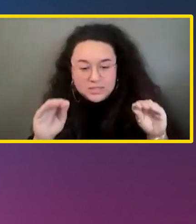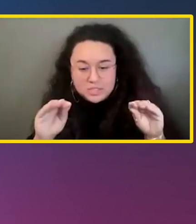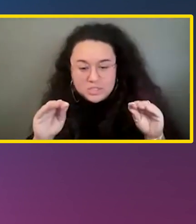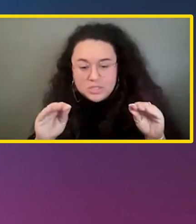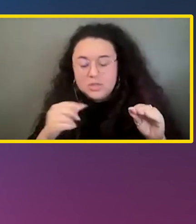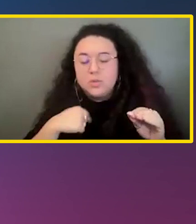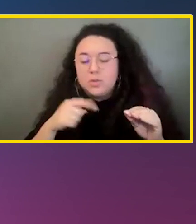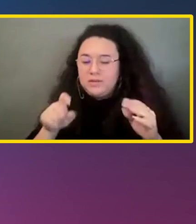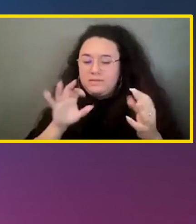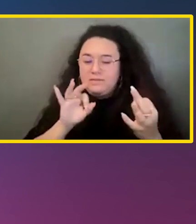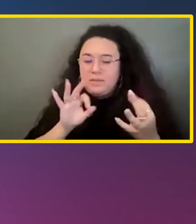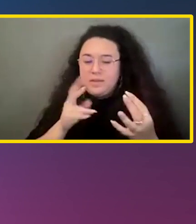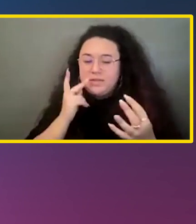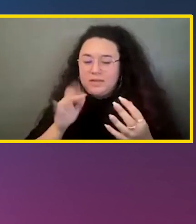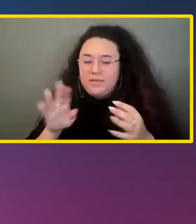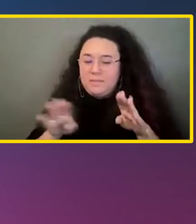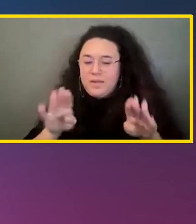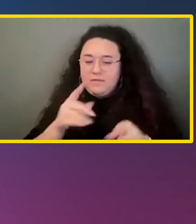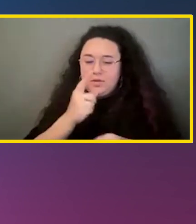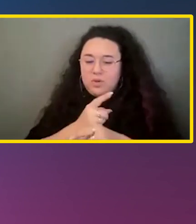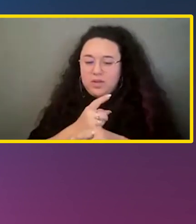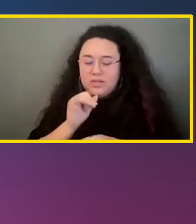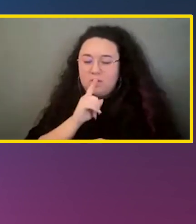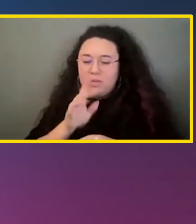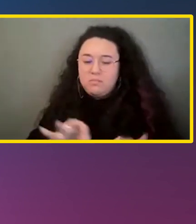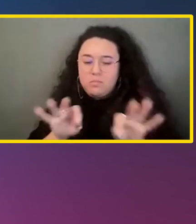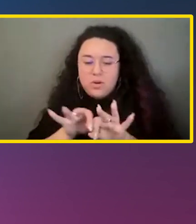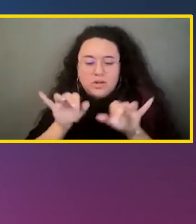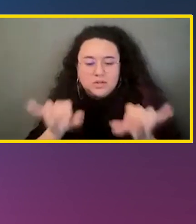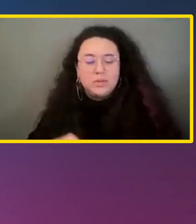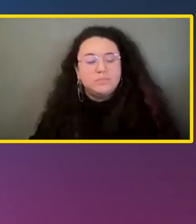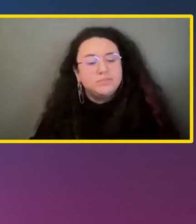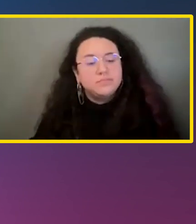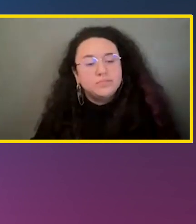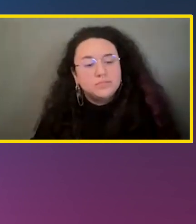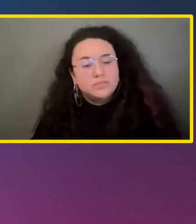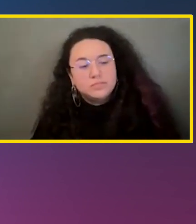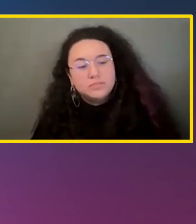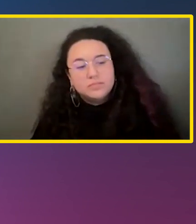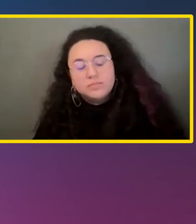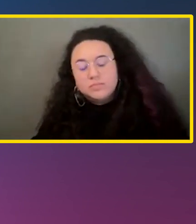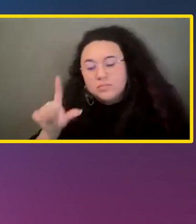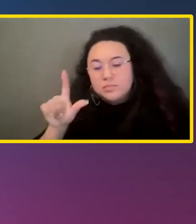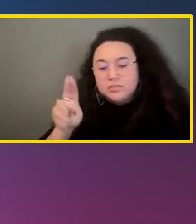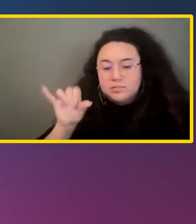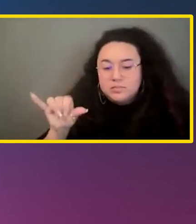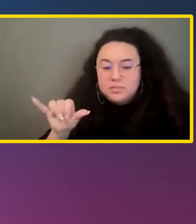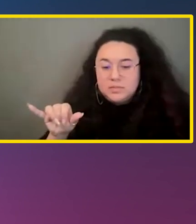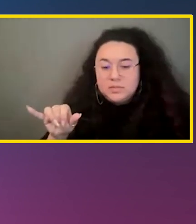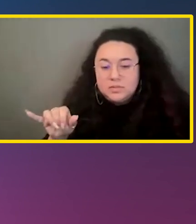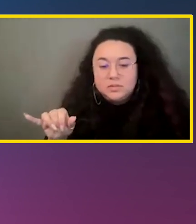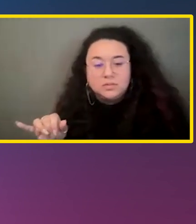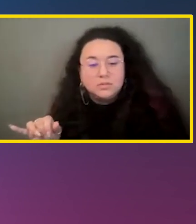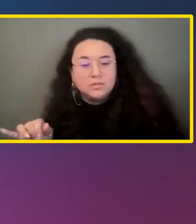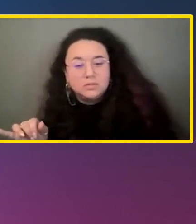some feedback to see if the behavior is correct. That's really important as well. Mm. Mm. Yes. Which And, we and all